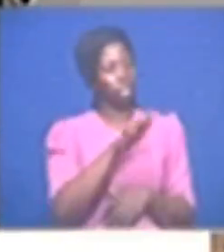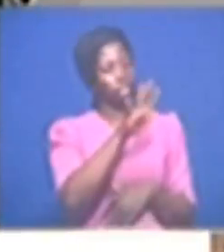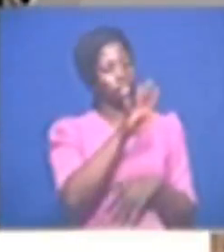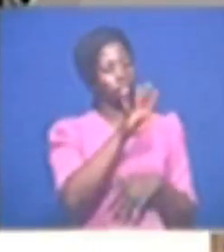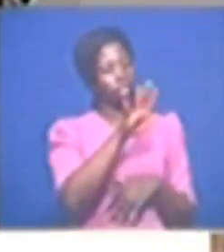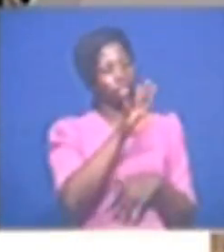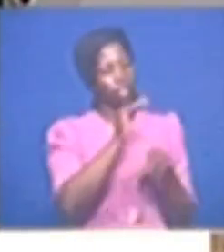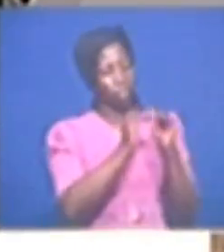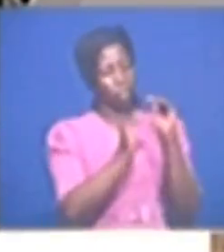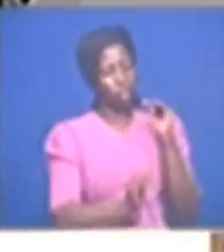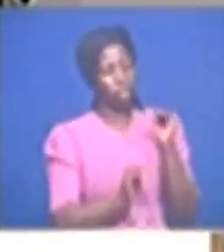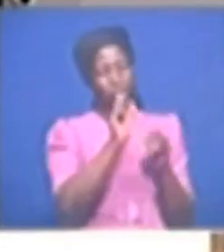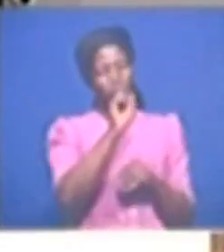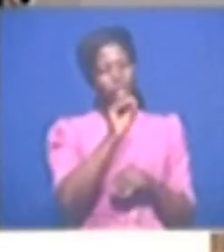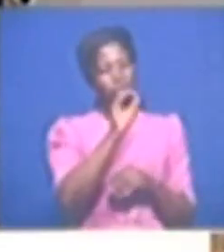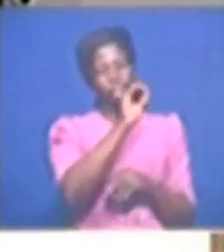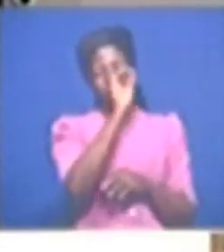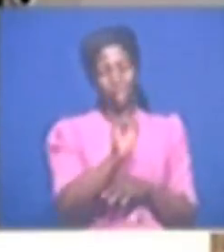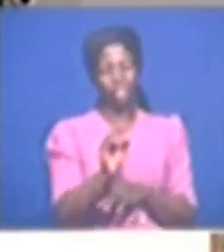Yes. Why is that?